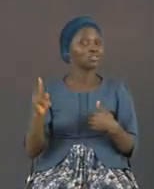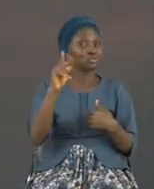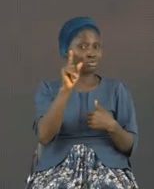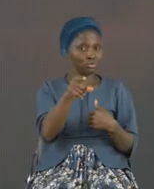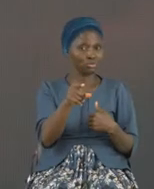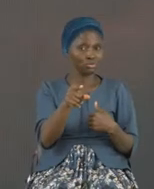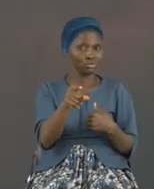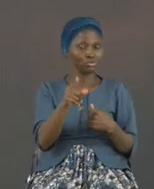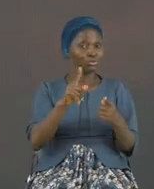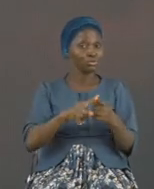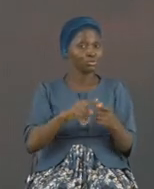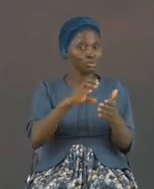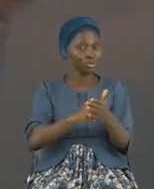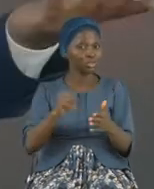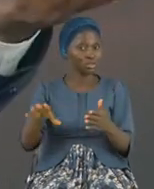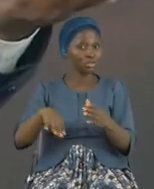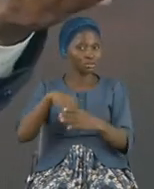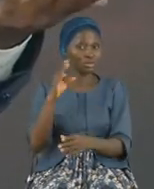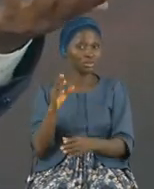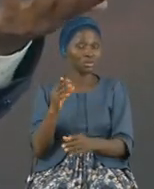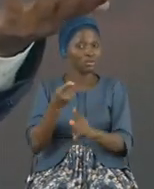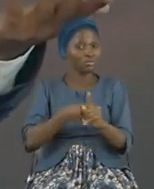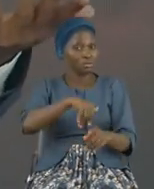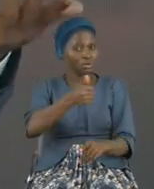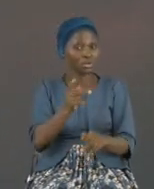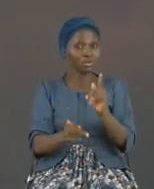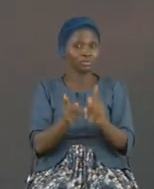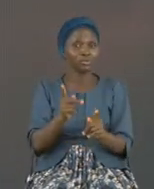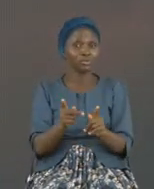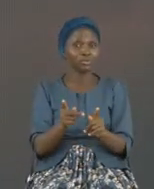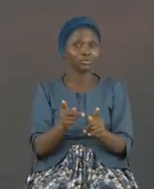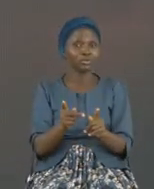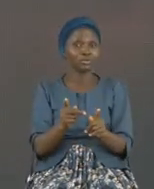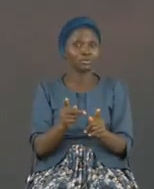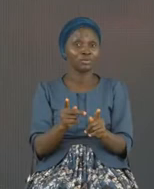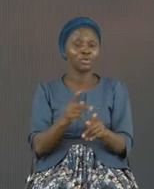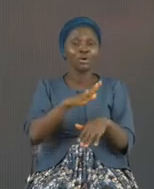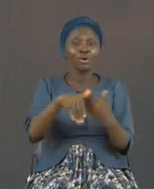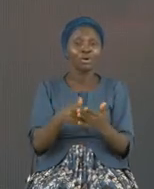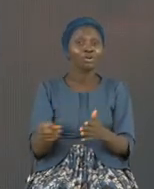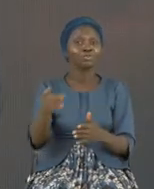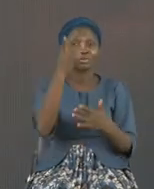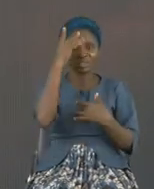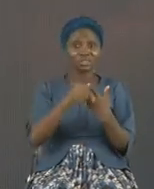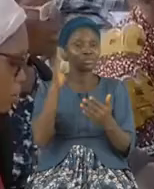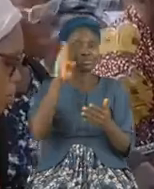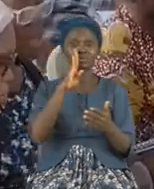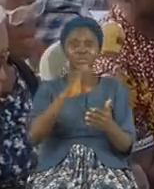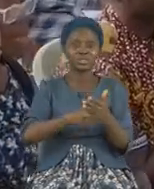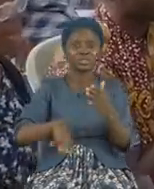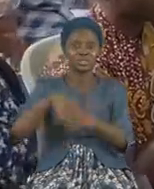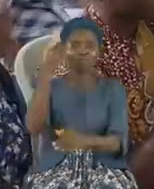to take away from other people. All those sicknesses will be taken away from your life.